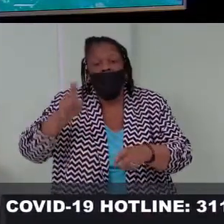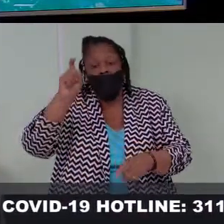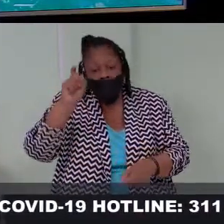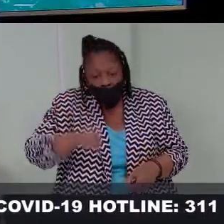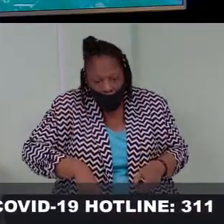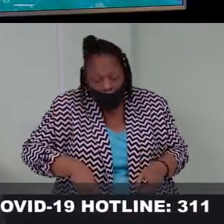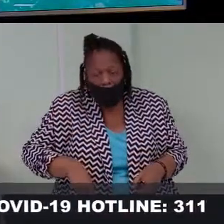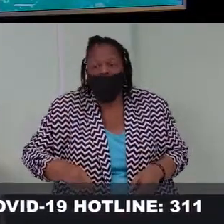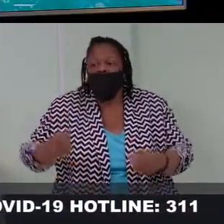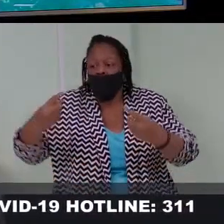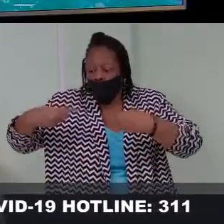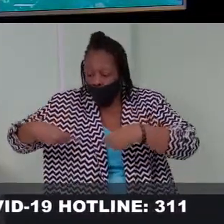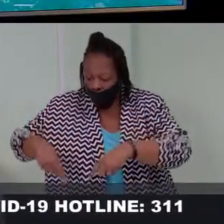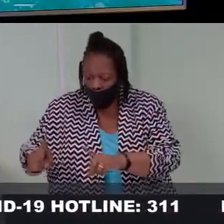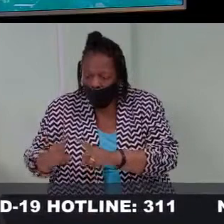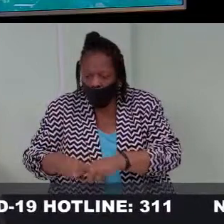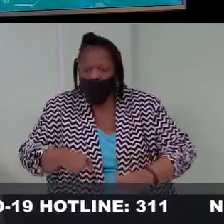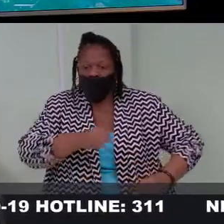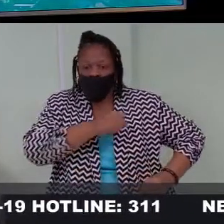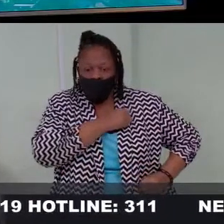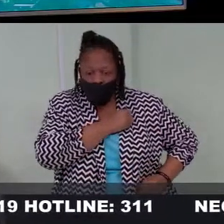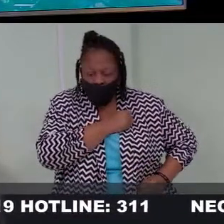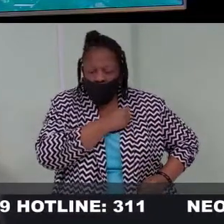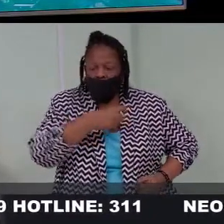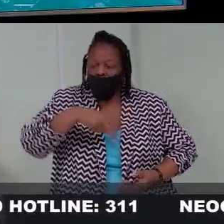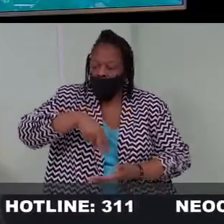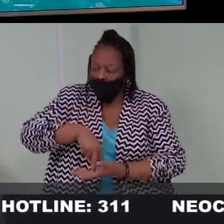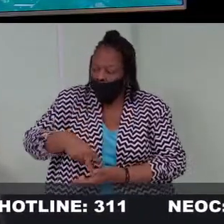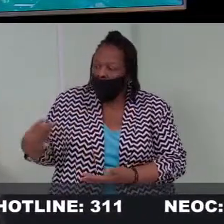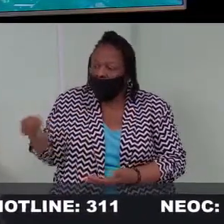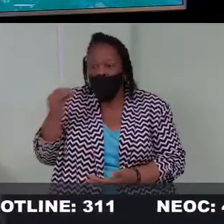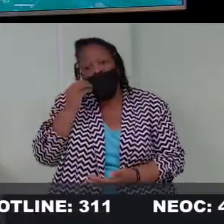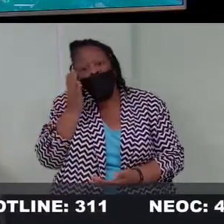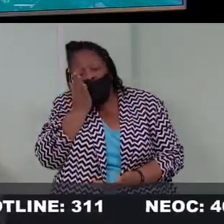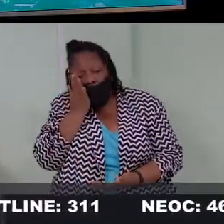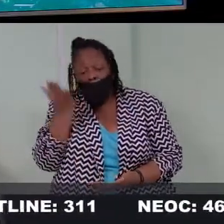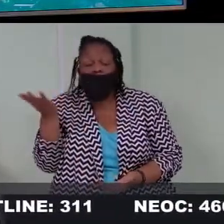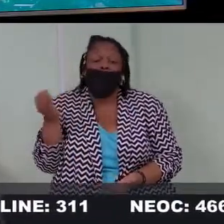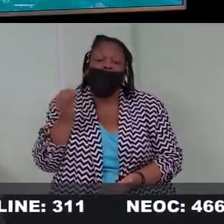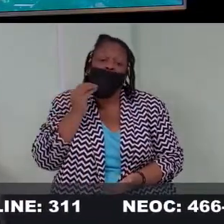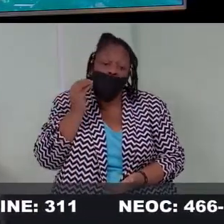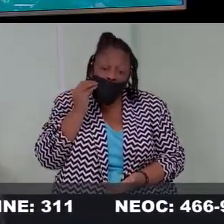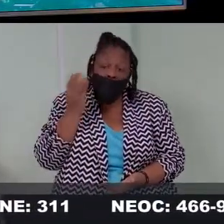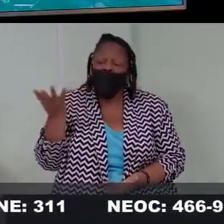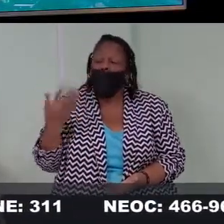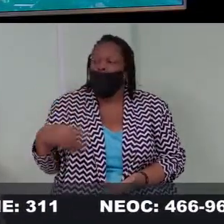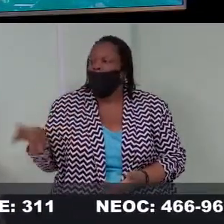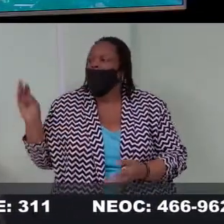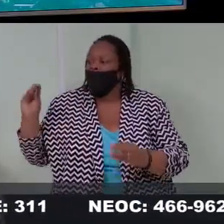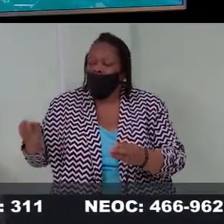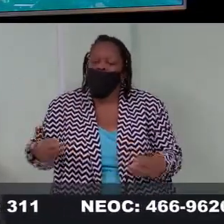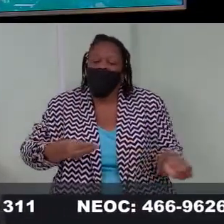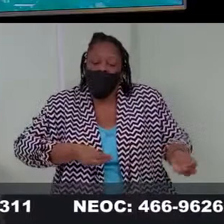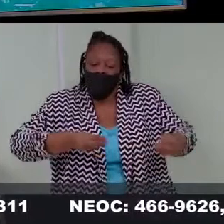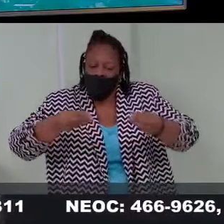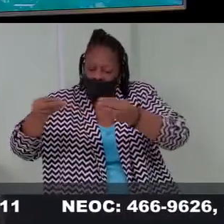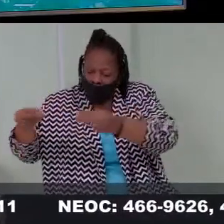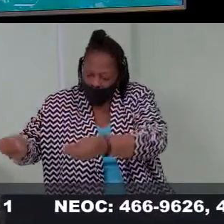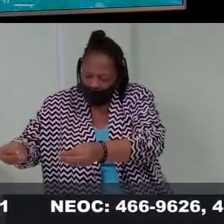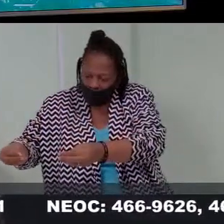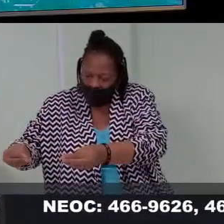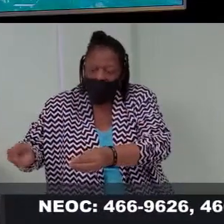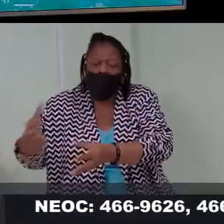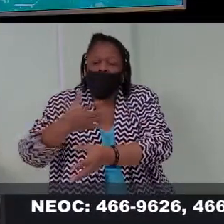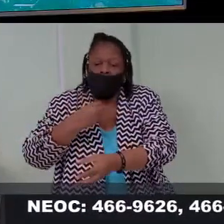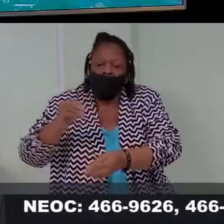to the on-site security who would make the delivery on your behalf. No person is allowed to visit any